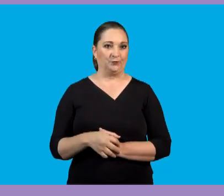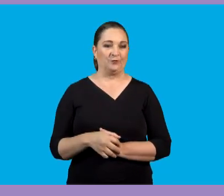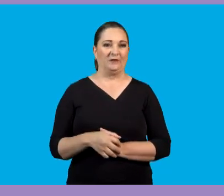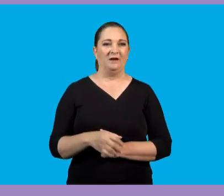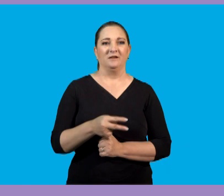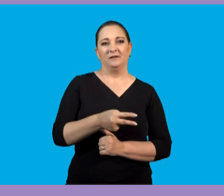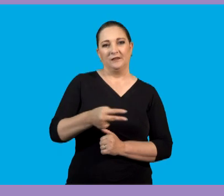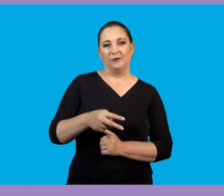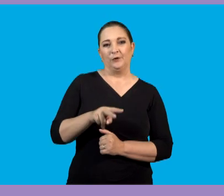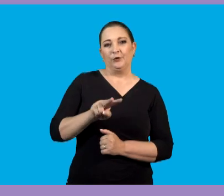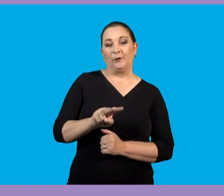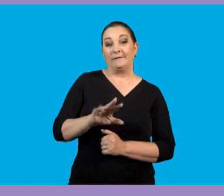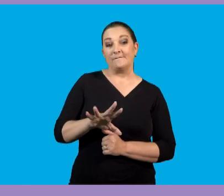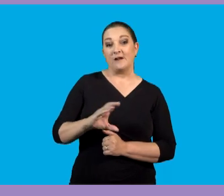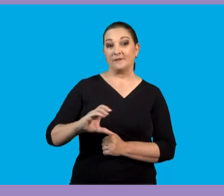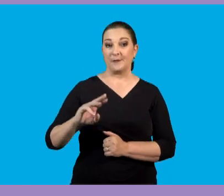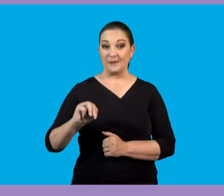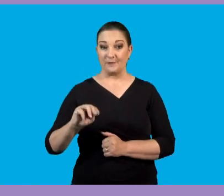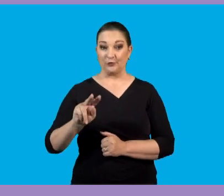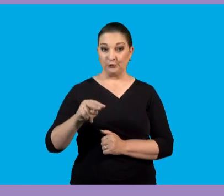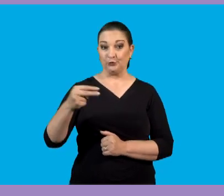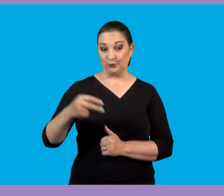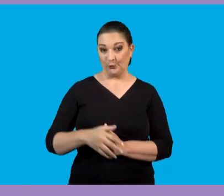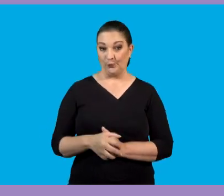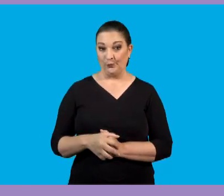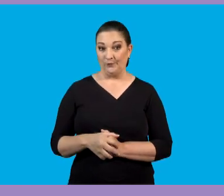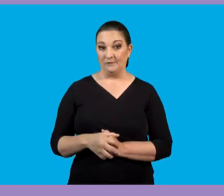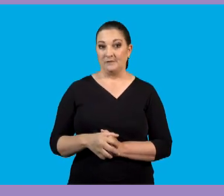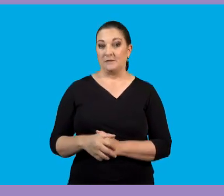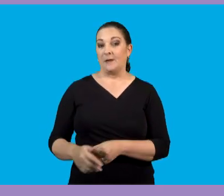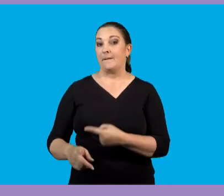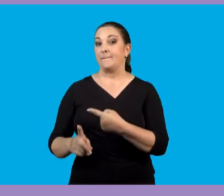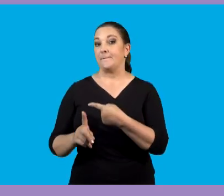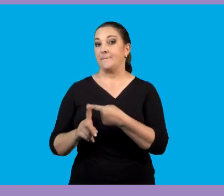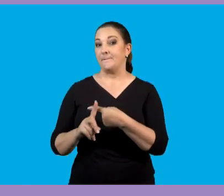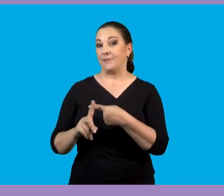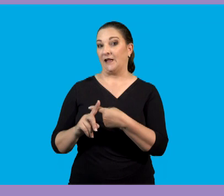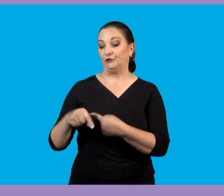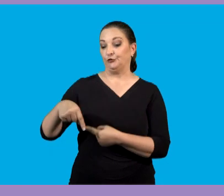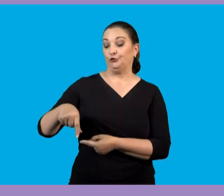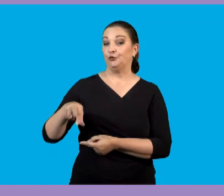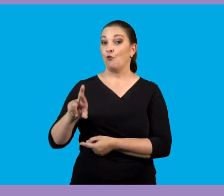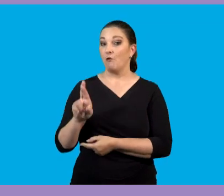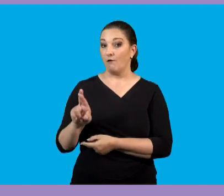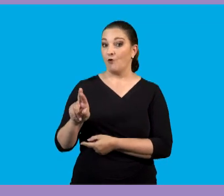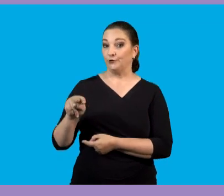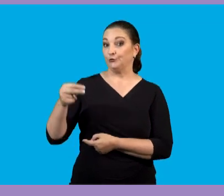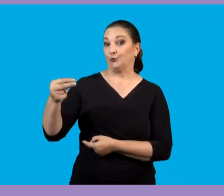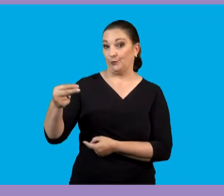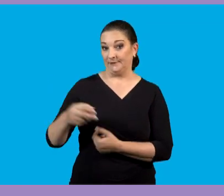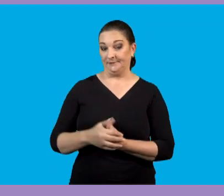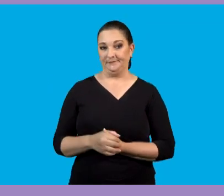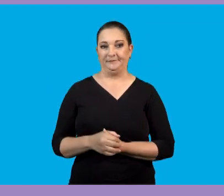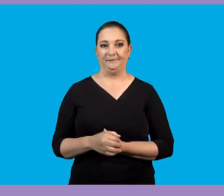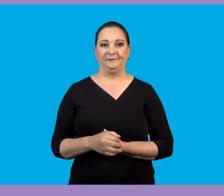to 25 centimeters squared. When we are going to square that 5 centimeters, that leaves us with QR